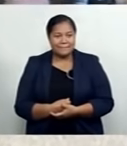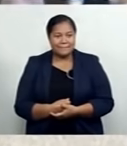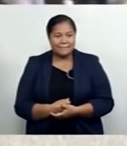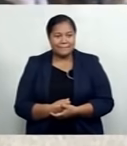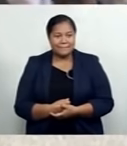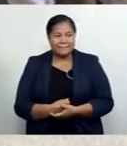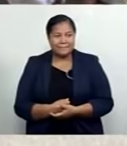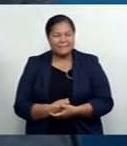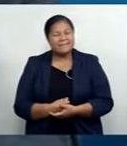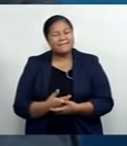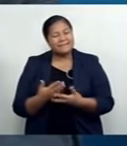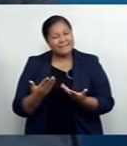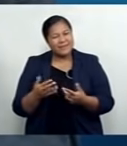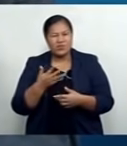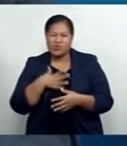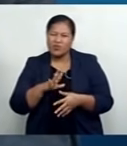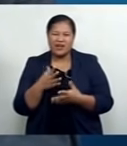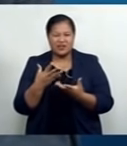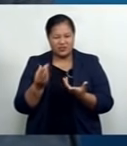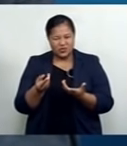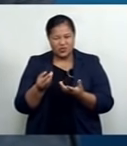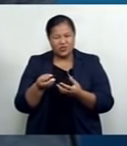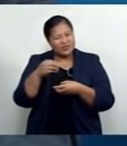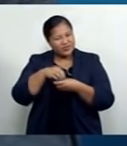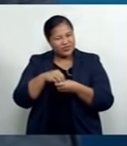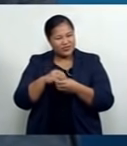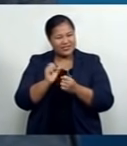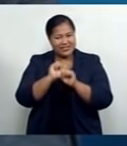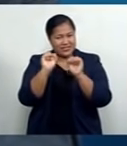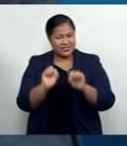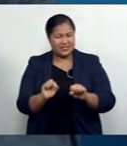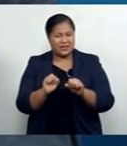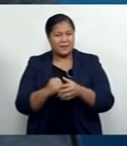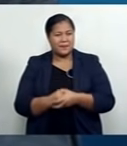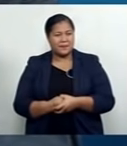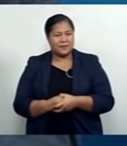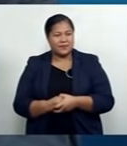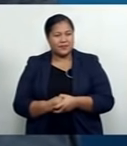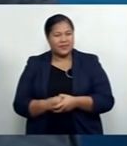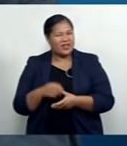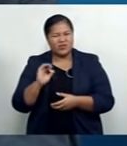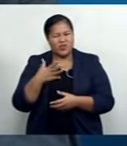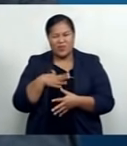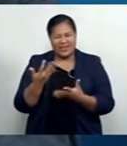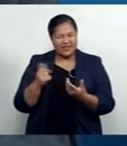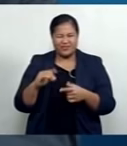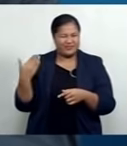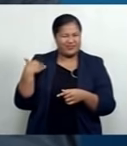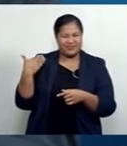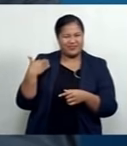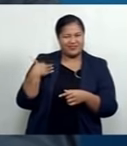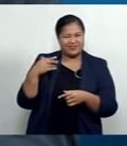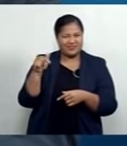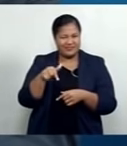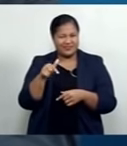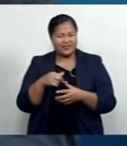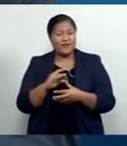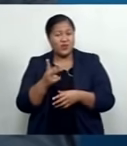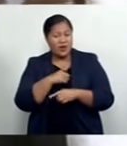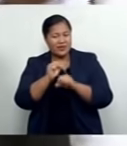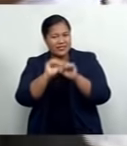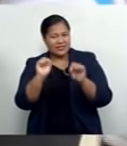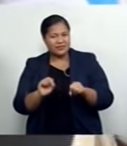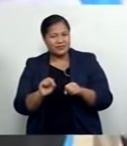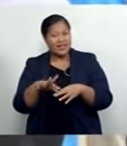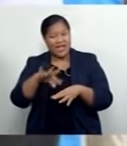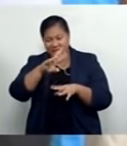to be simply generated through the system. We don't want any, human intervention, so to speak. All the boxes are